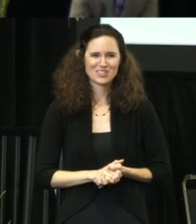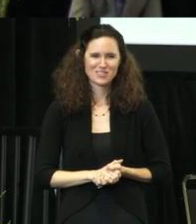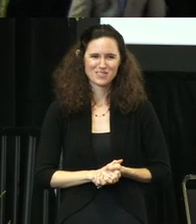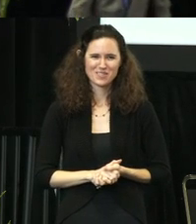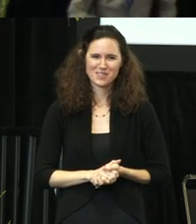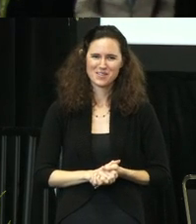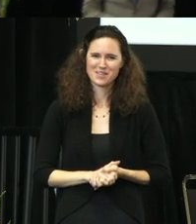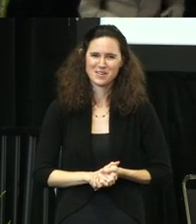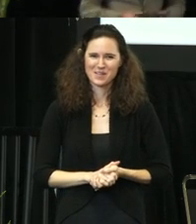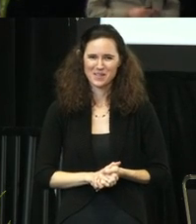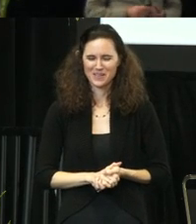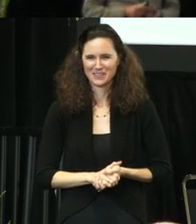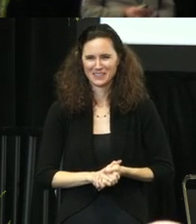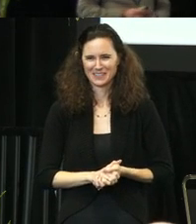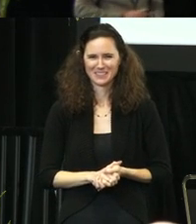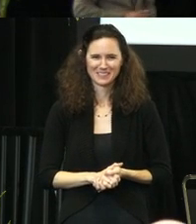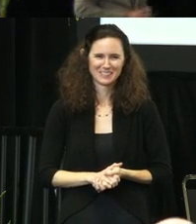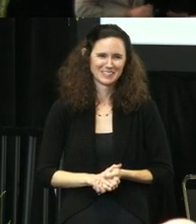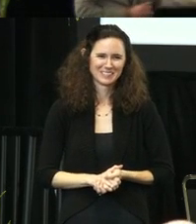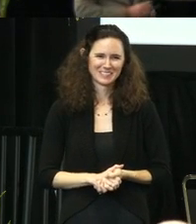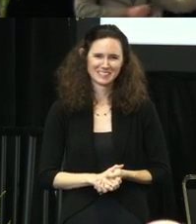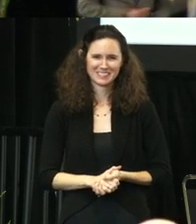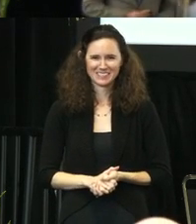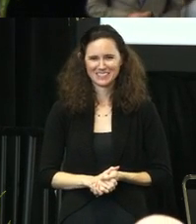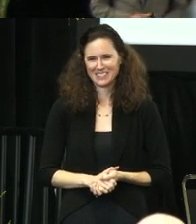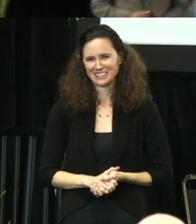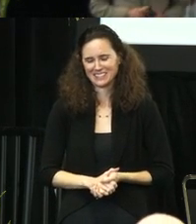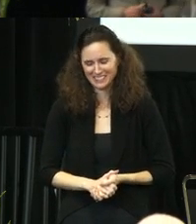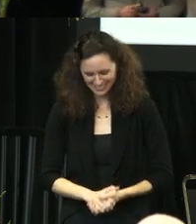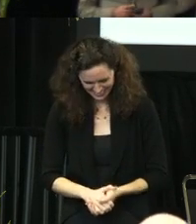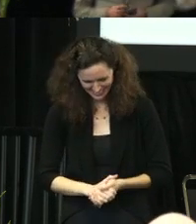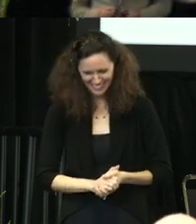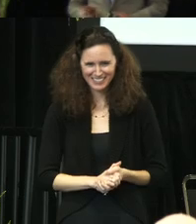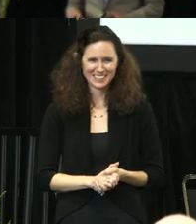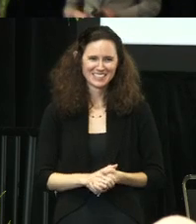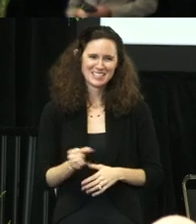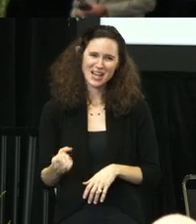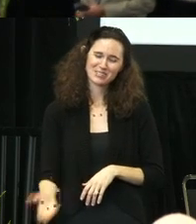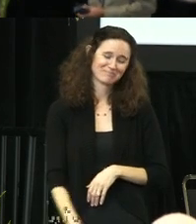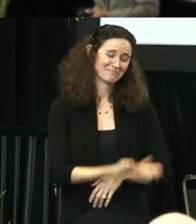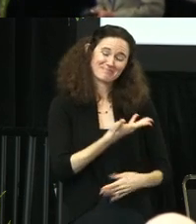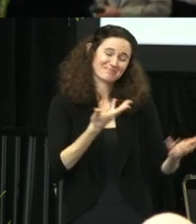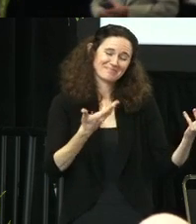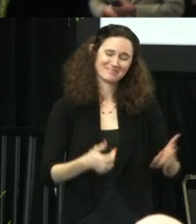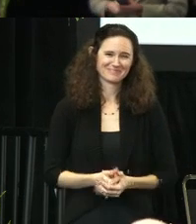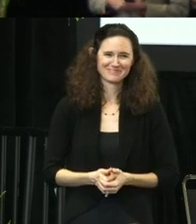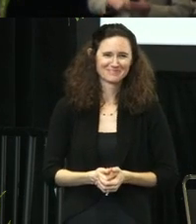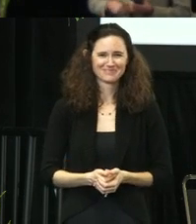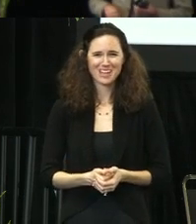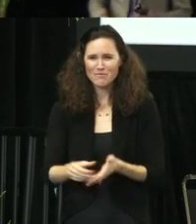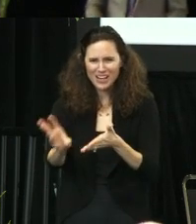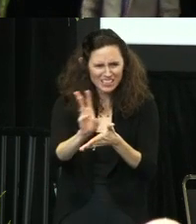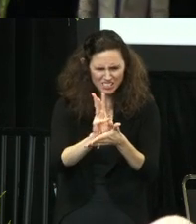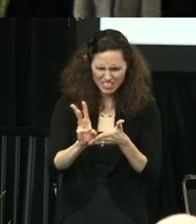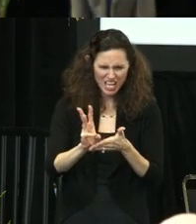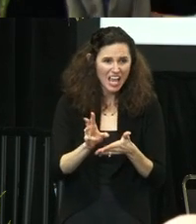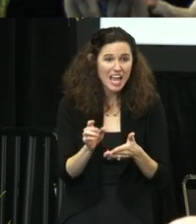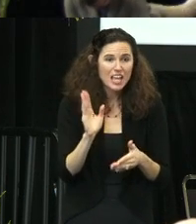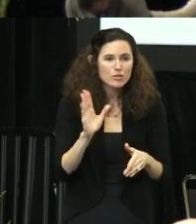It's fine. It's fine. It's fine. It's just 6 weeks. It's a 6-week class